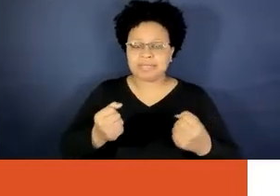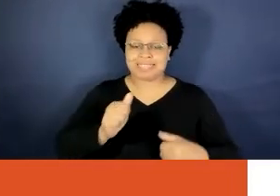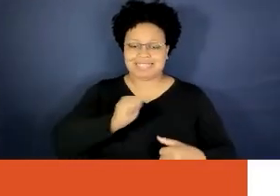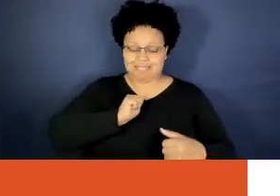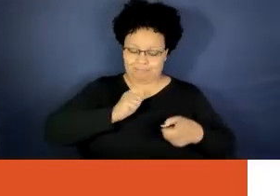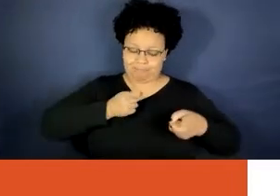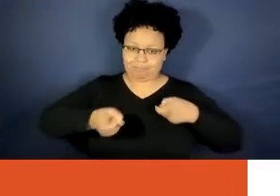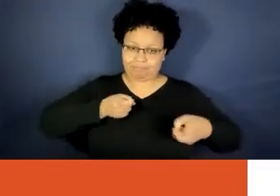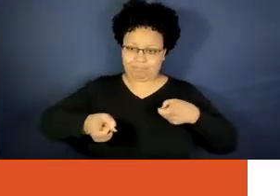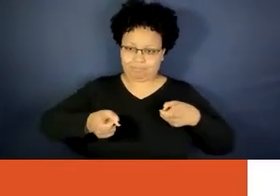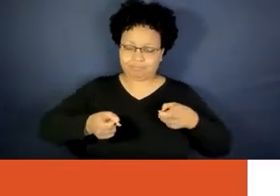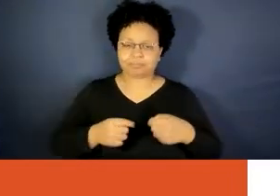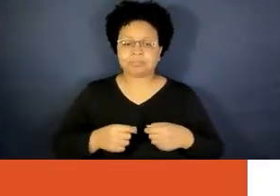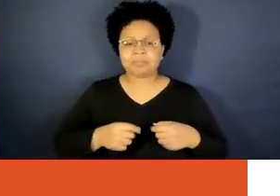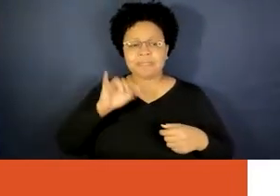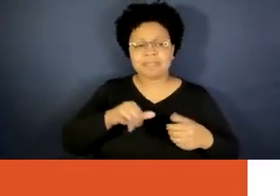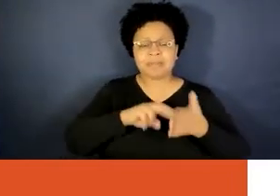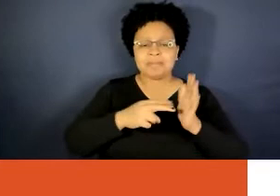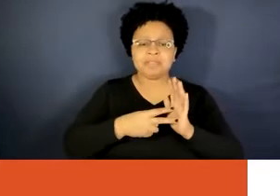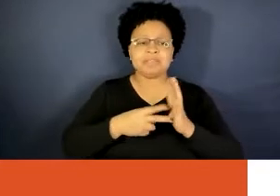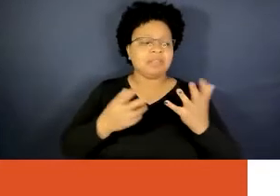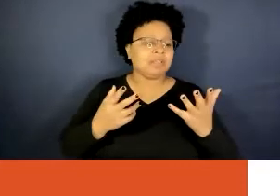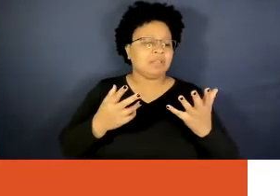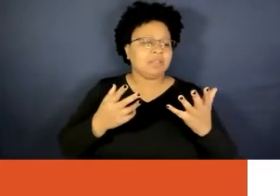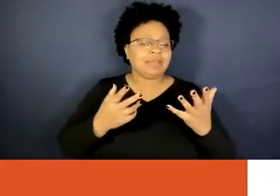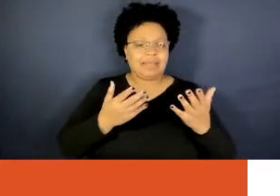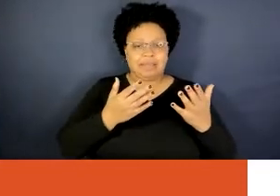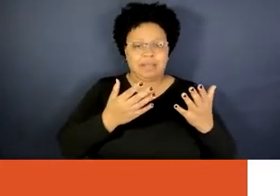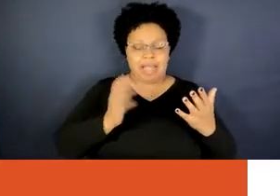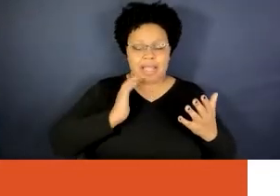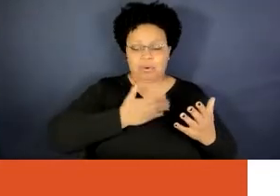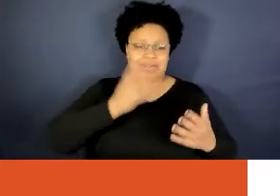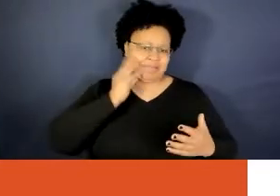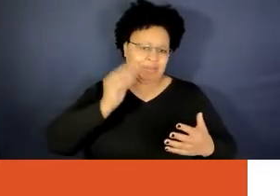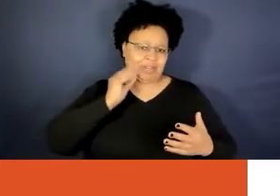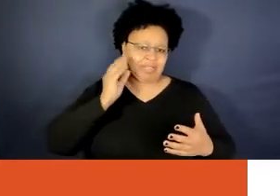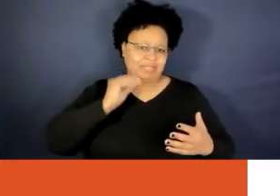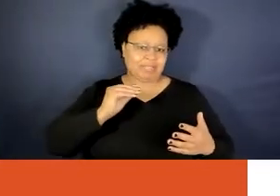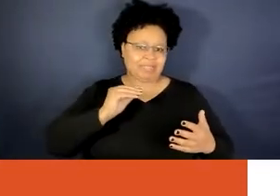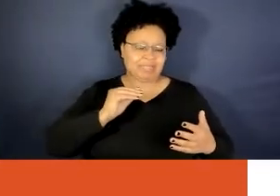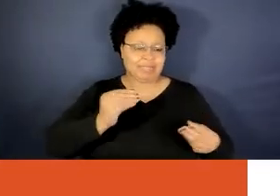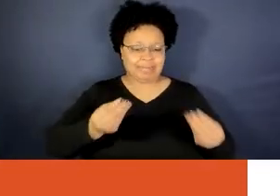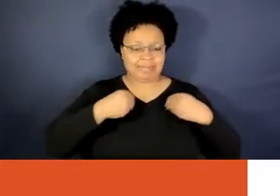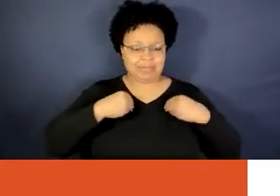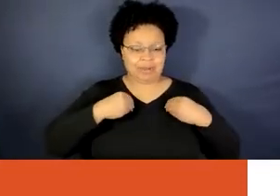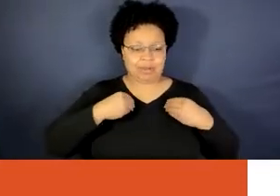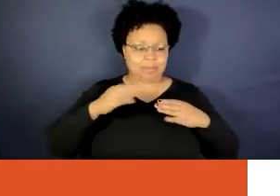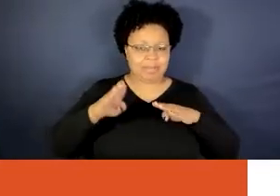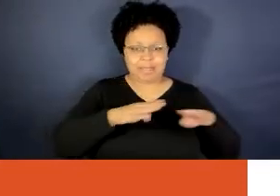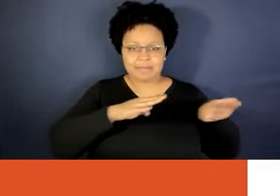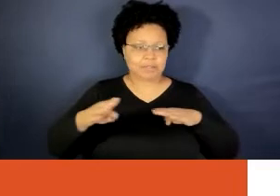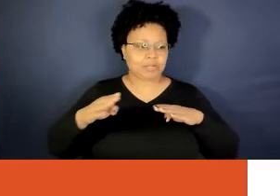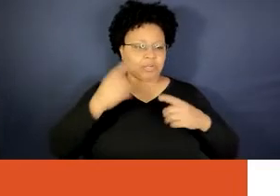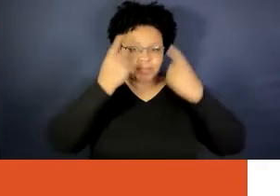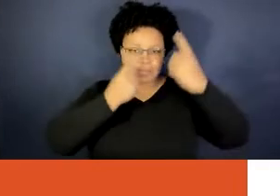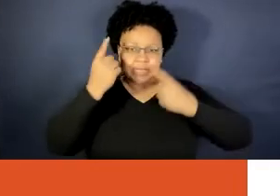self-regulation. Self-regulation is when we are triggered by the things we've been through, it gets us dysregulated, it impacts our behavior, it